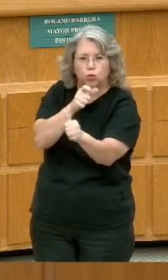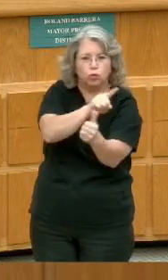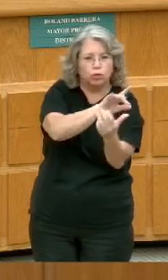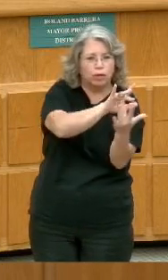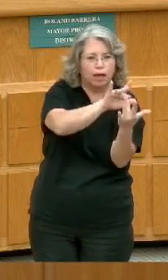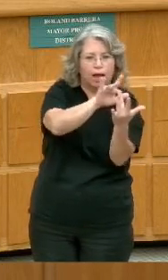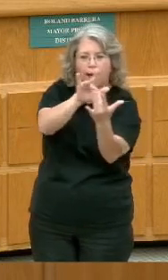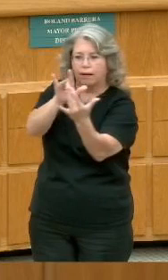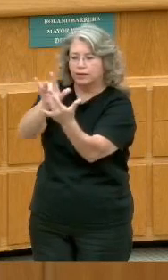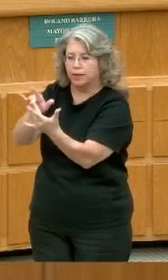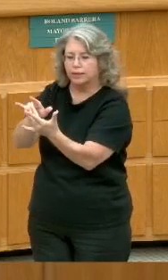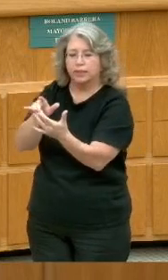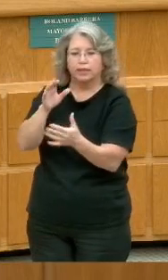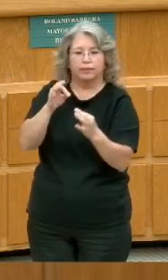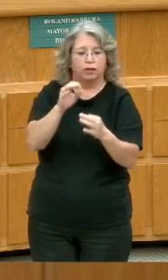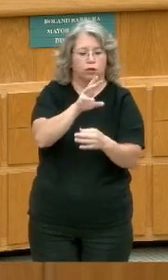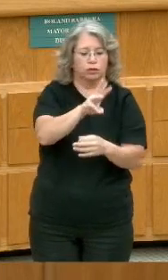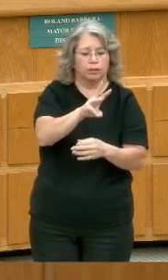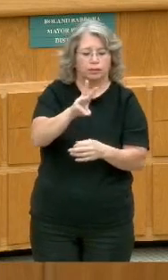to